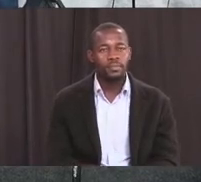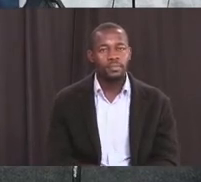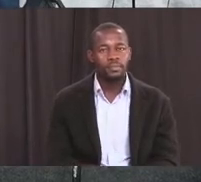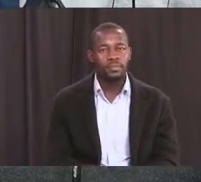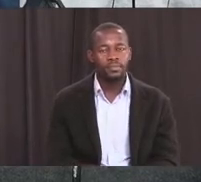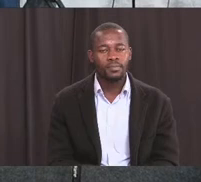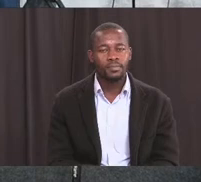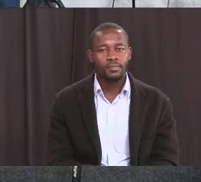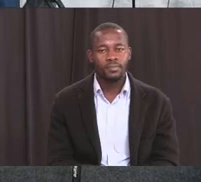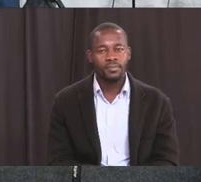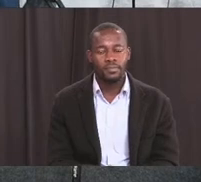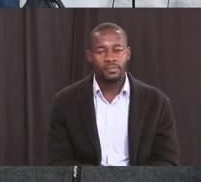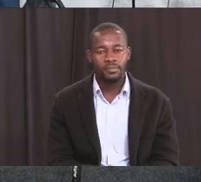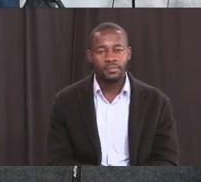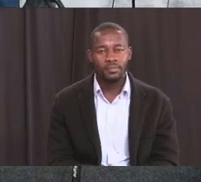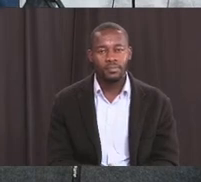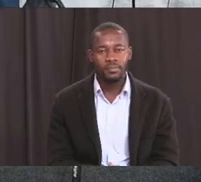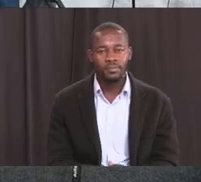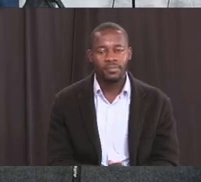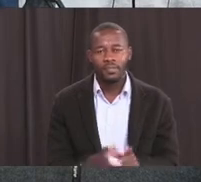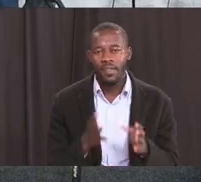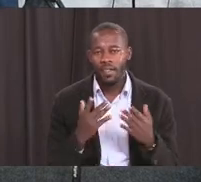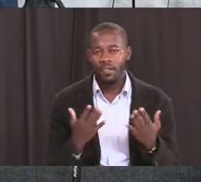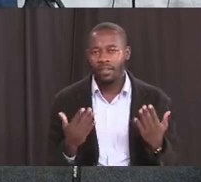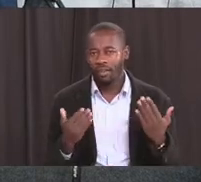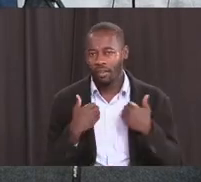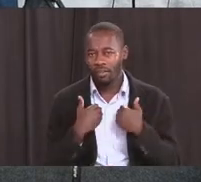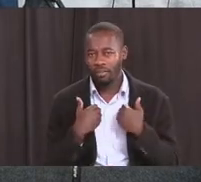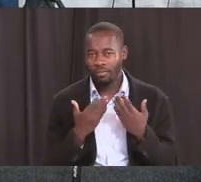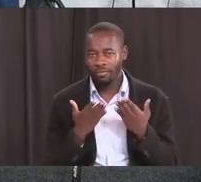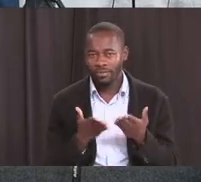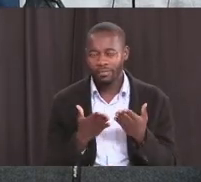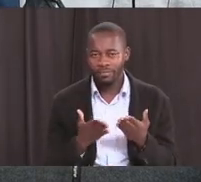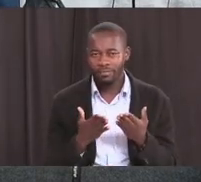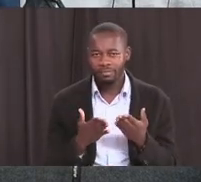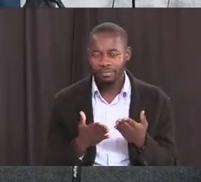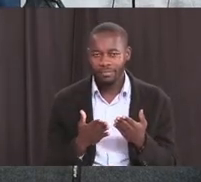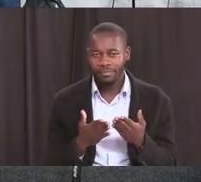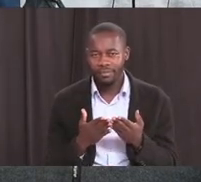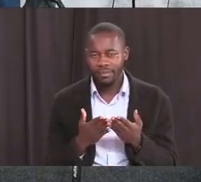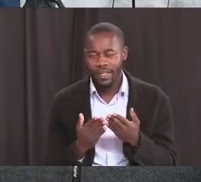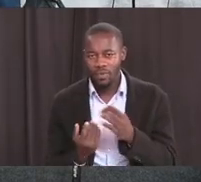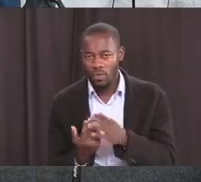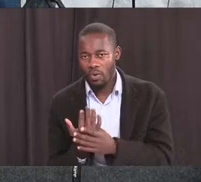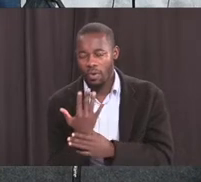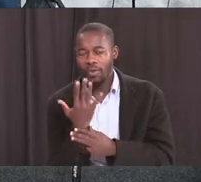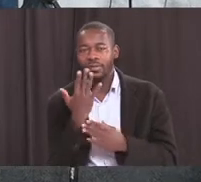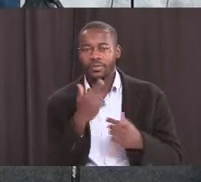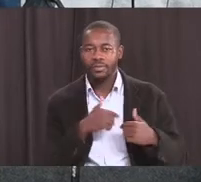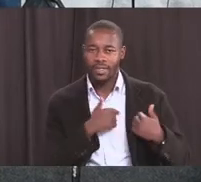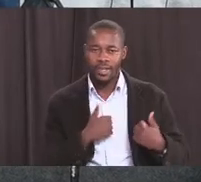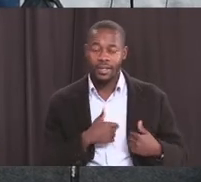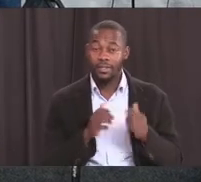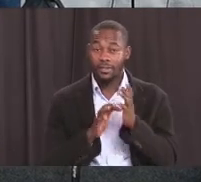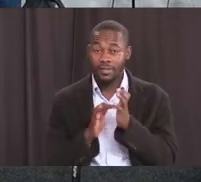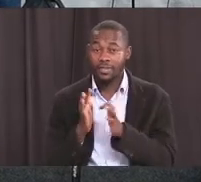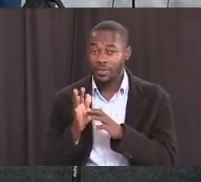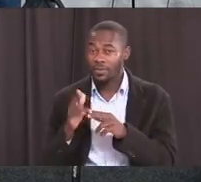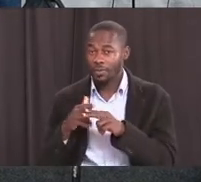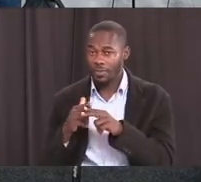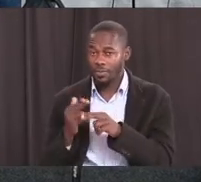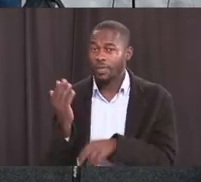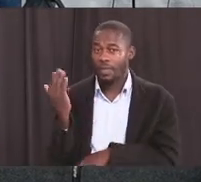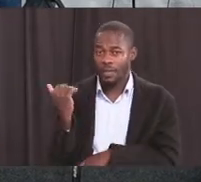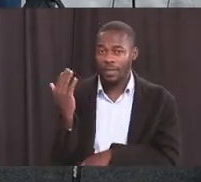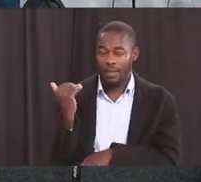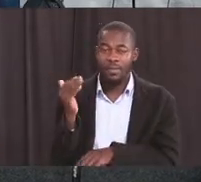things in our personal lives also, sometimes I just feel this groaning in my heart, like, Jesus, come back. We are so